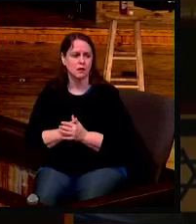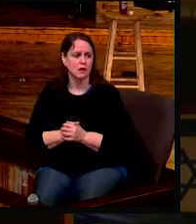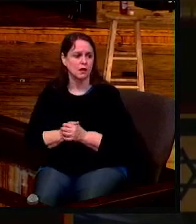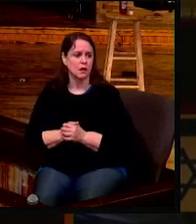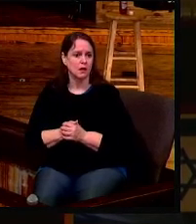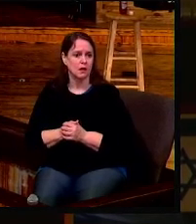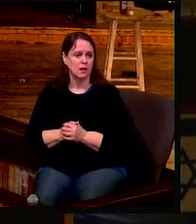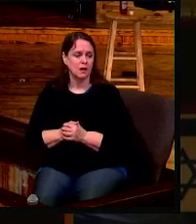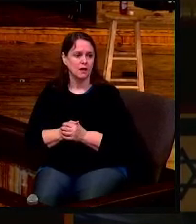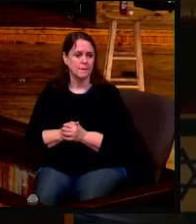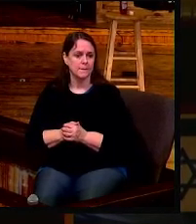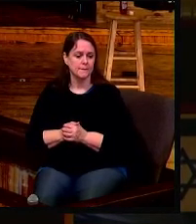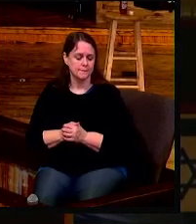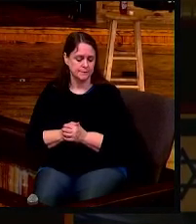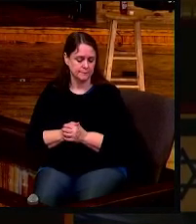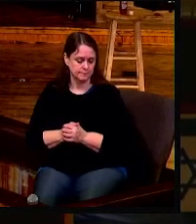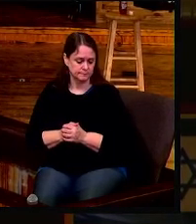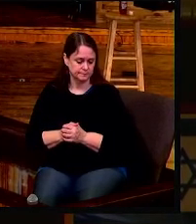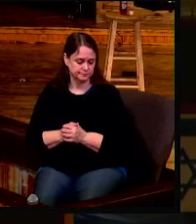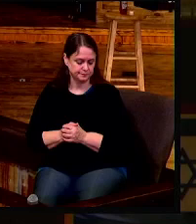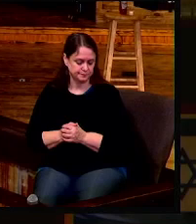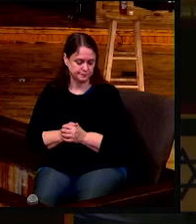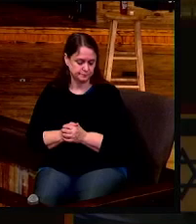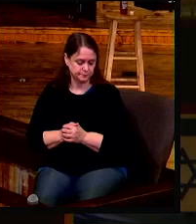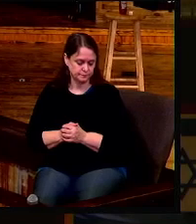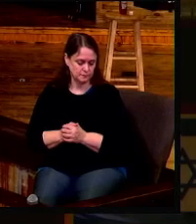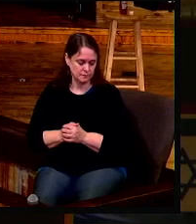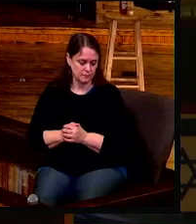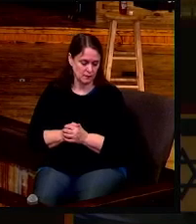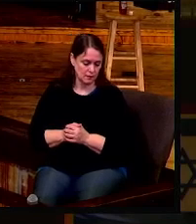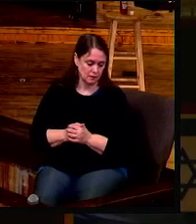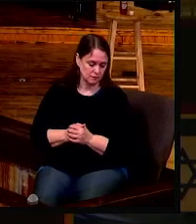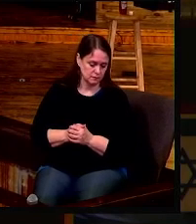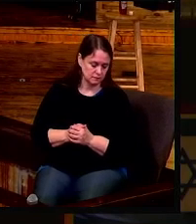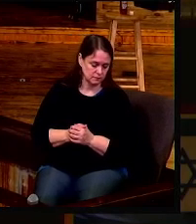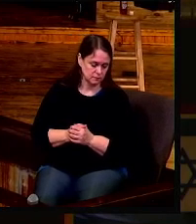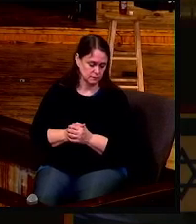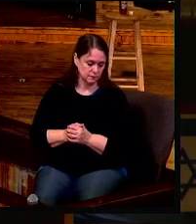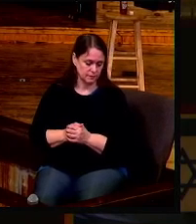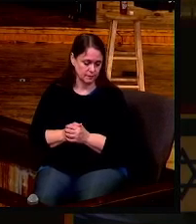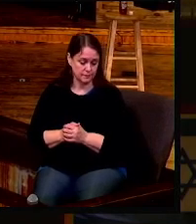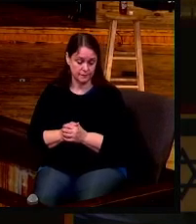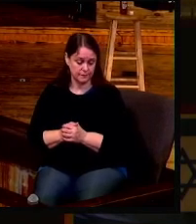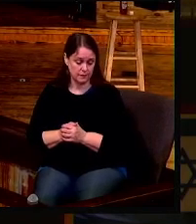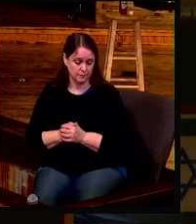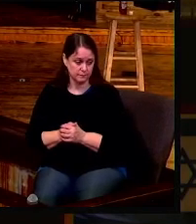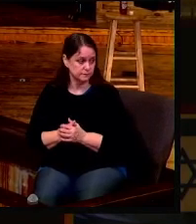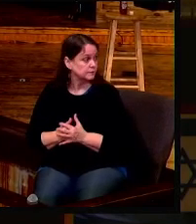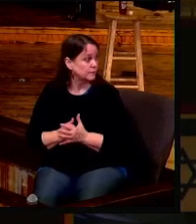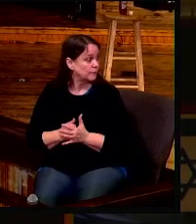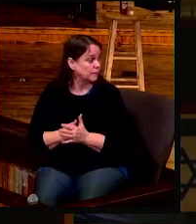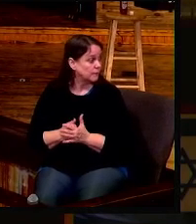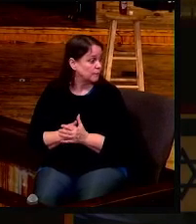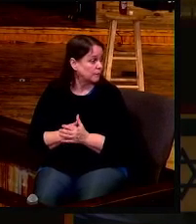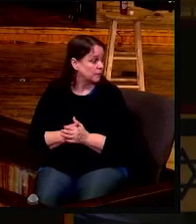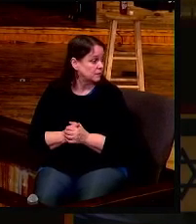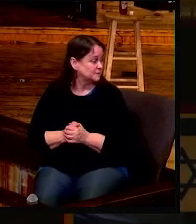If somebody told you not to do business with somebody because they're a cheat and a liar, are you likely to do business with them? No.